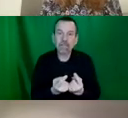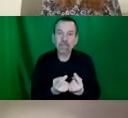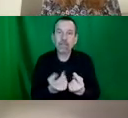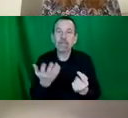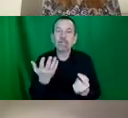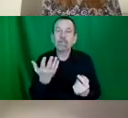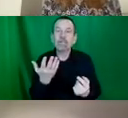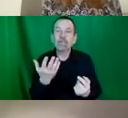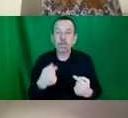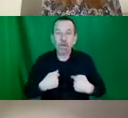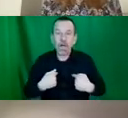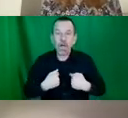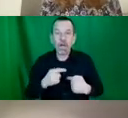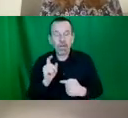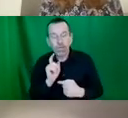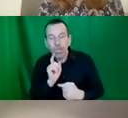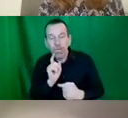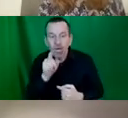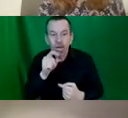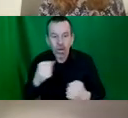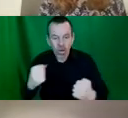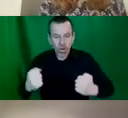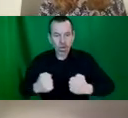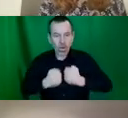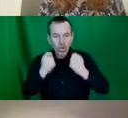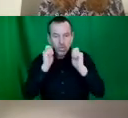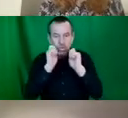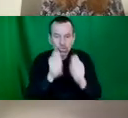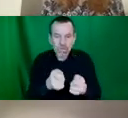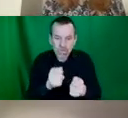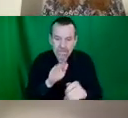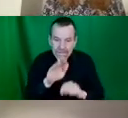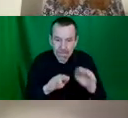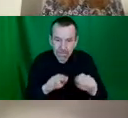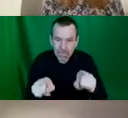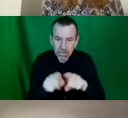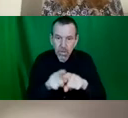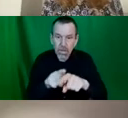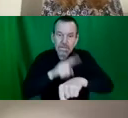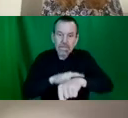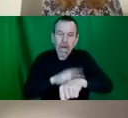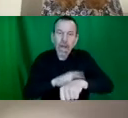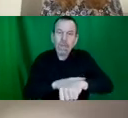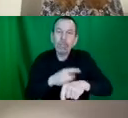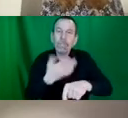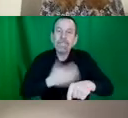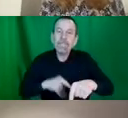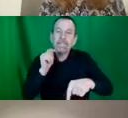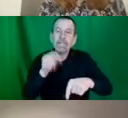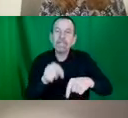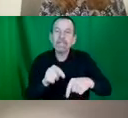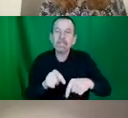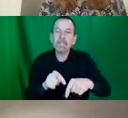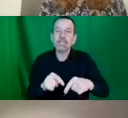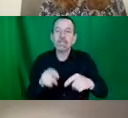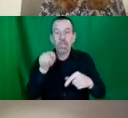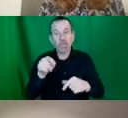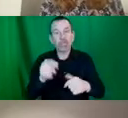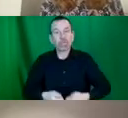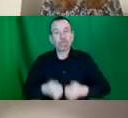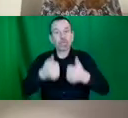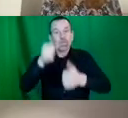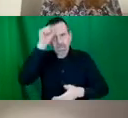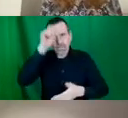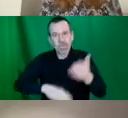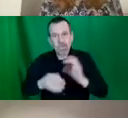and I proposed my own treatment steps and time allocations. The main focus was collaboration and the sharing of ideas between us all,